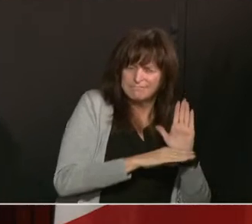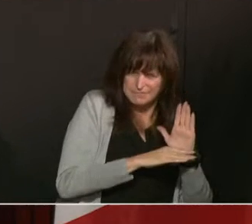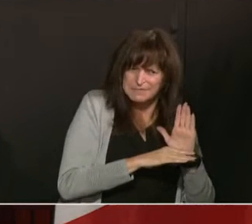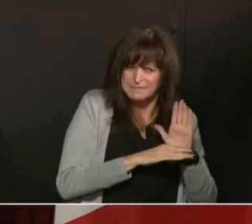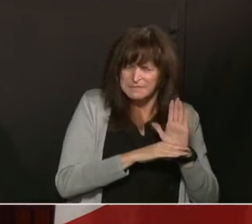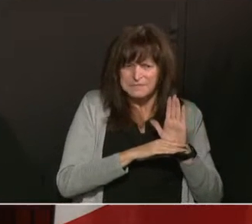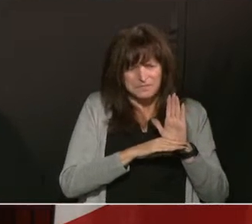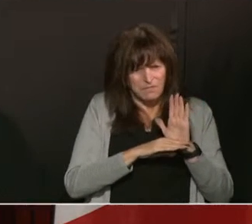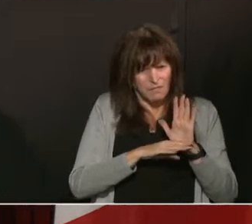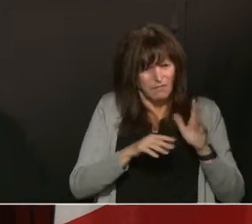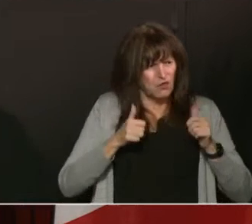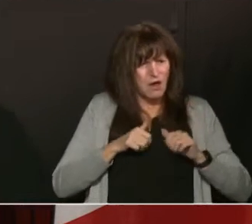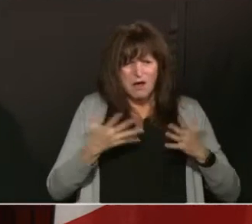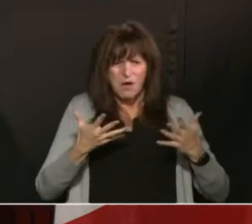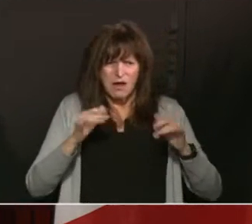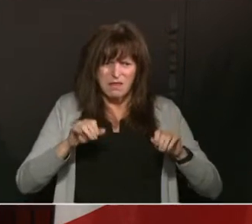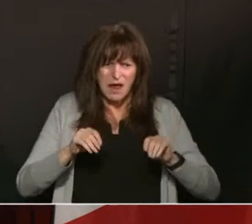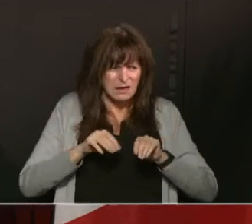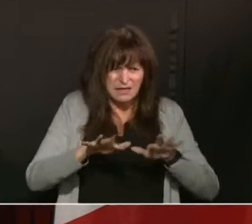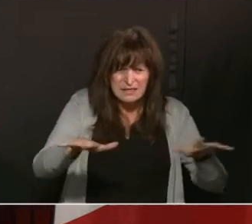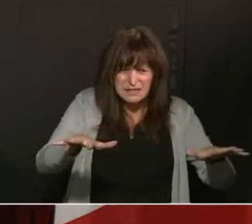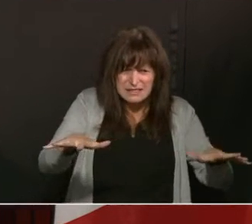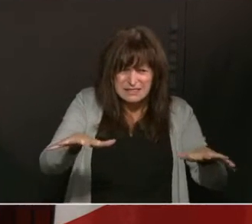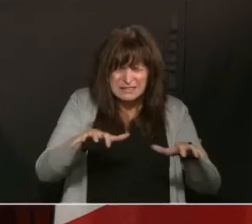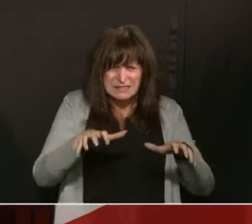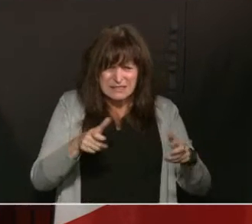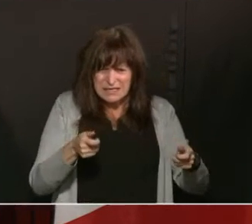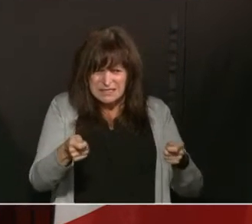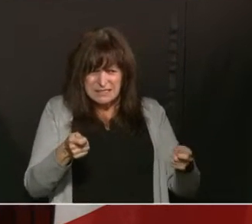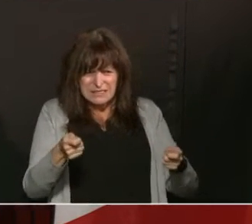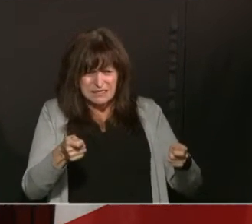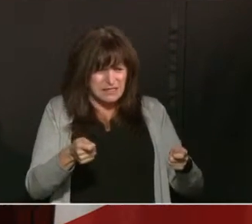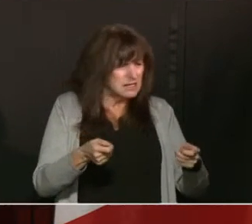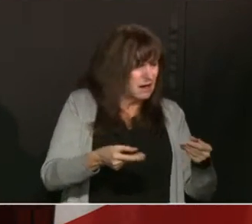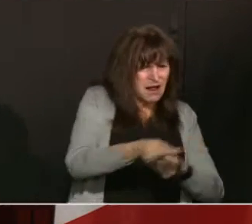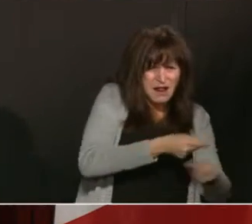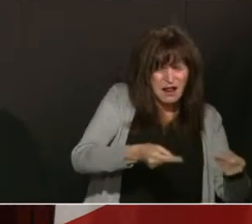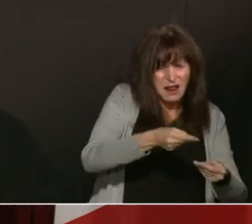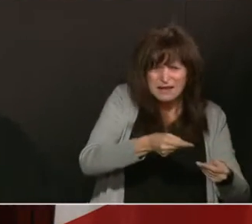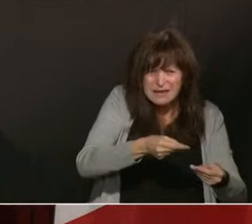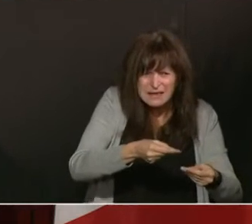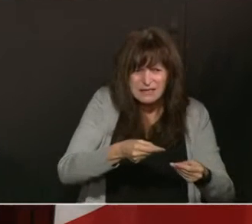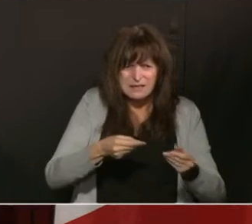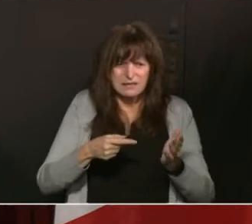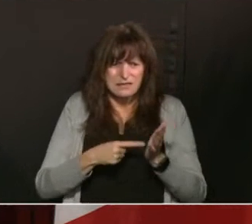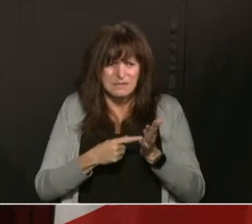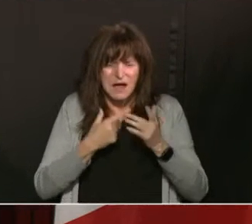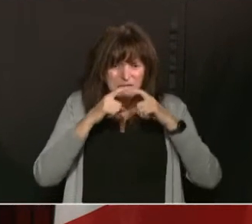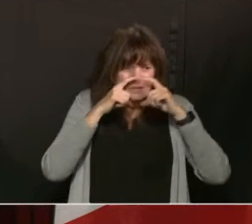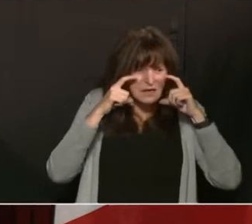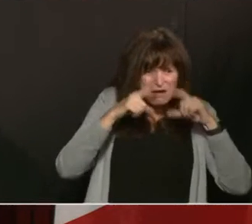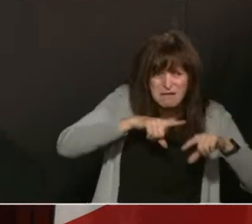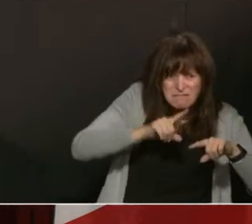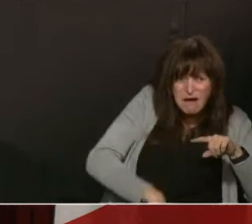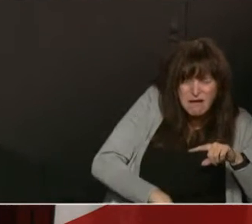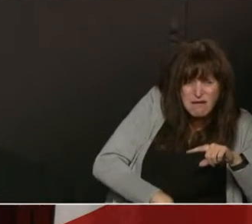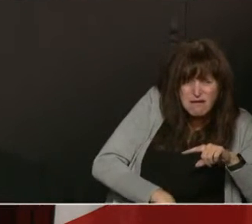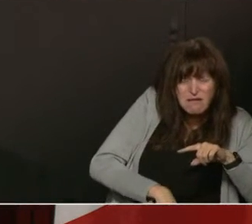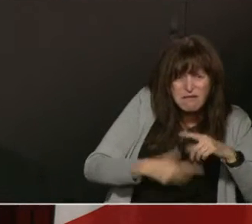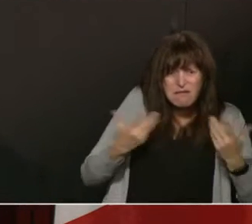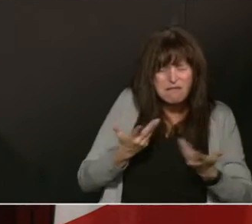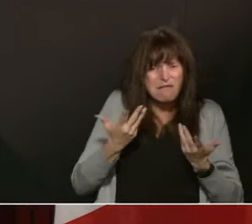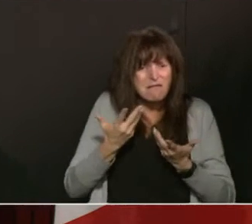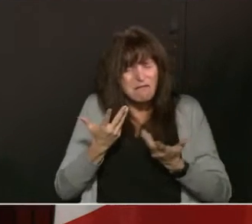indoor settings where masks cannot always be worn. These include many settings where proof of vaccination